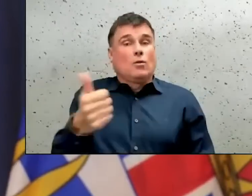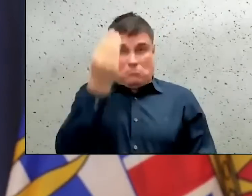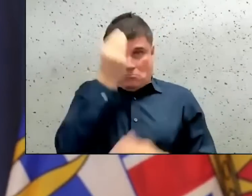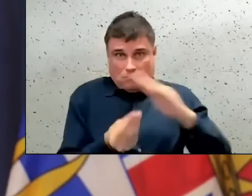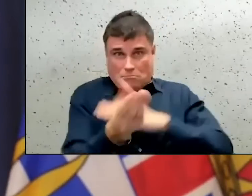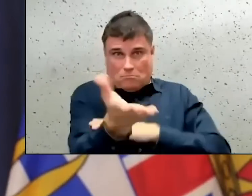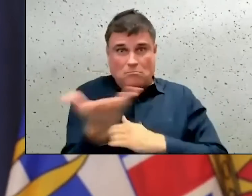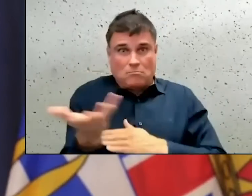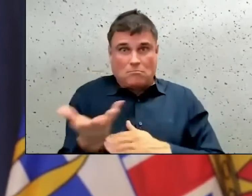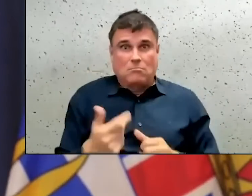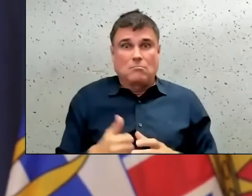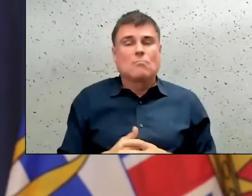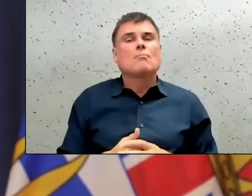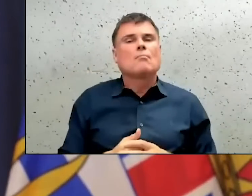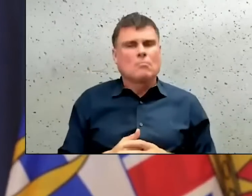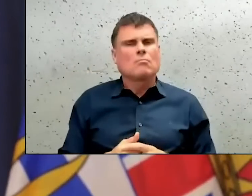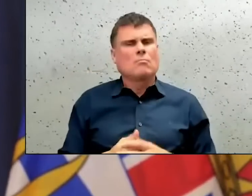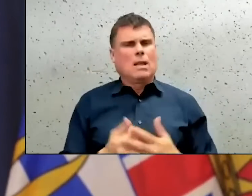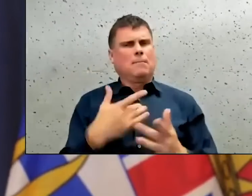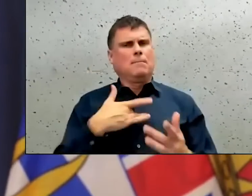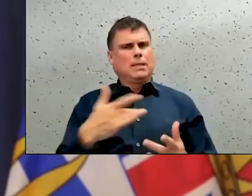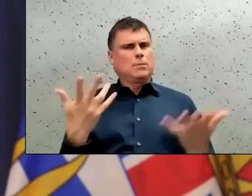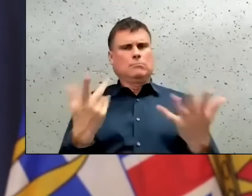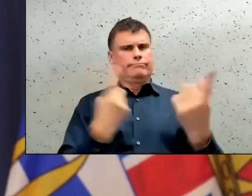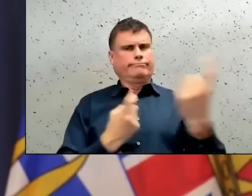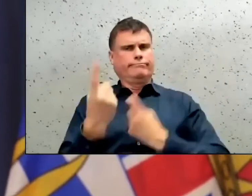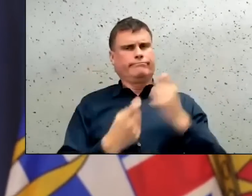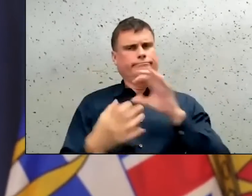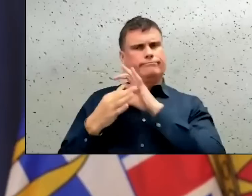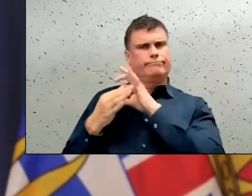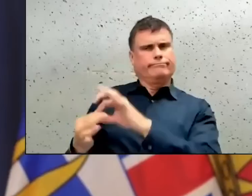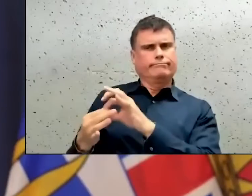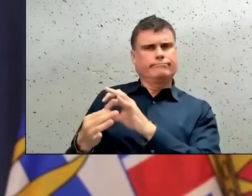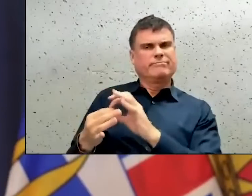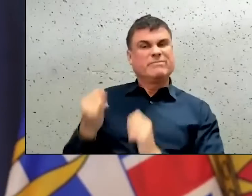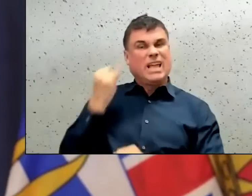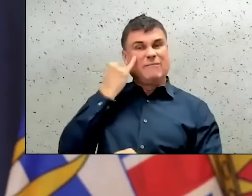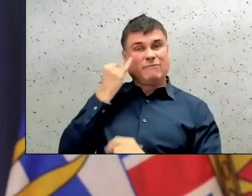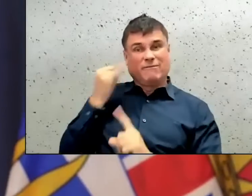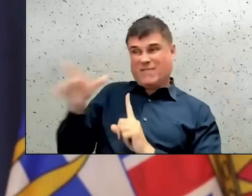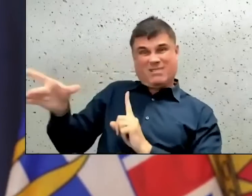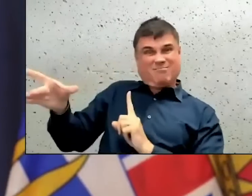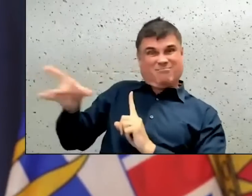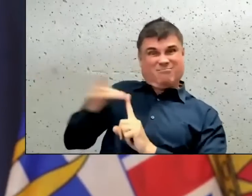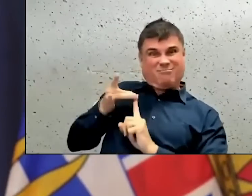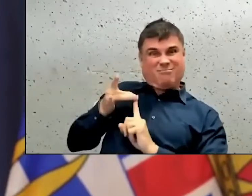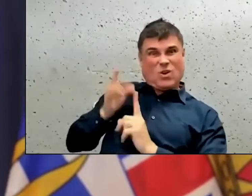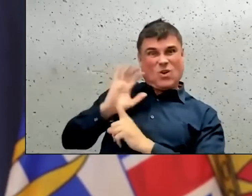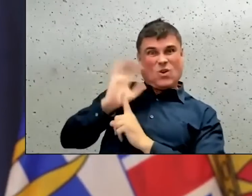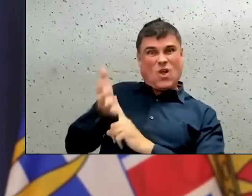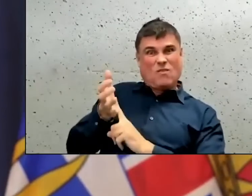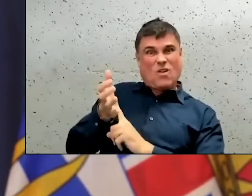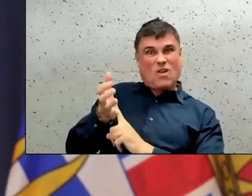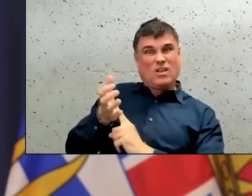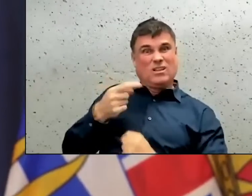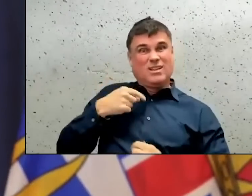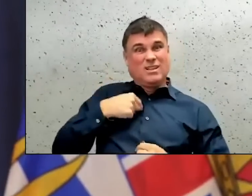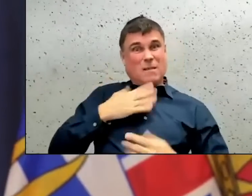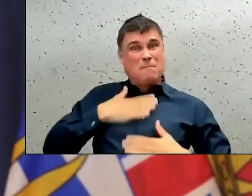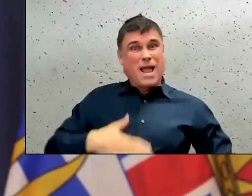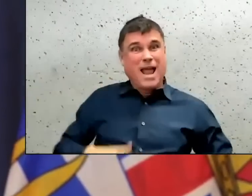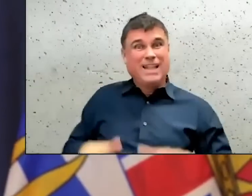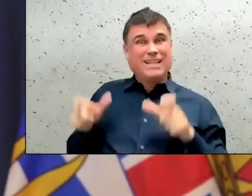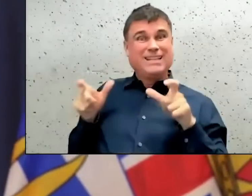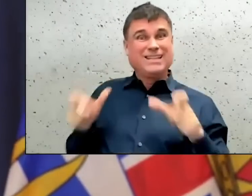post-infection immunity. And really, the bottom line is from scientists around the world that there is no consensus